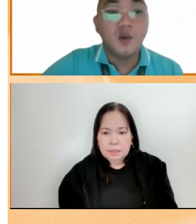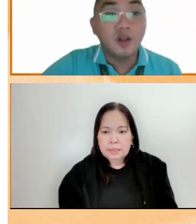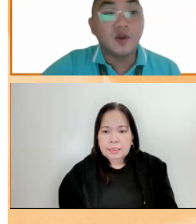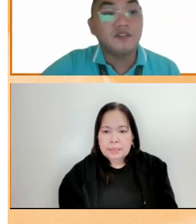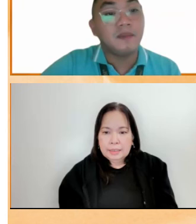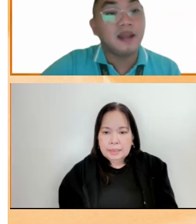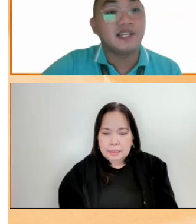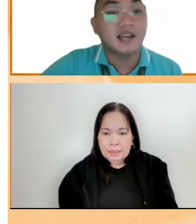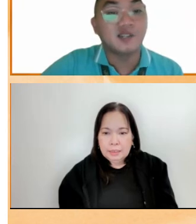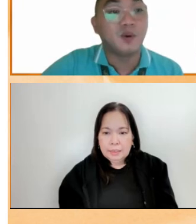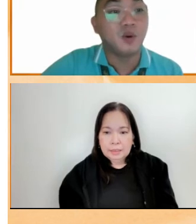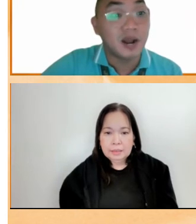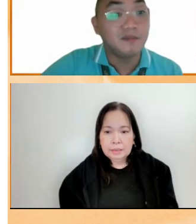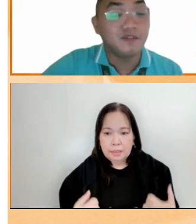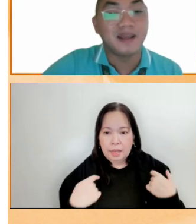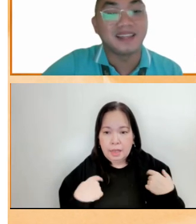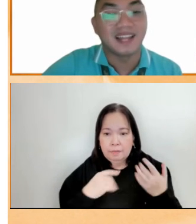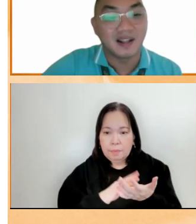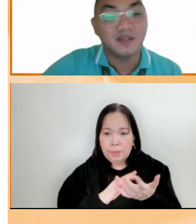Now, we also have the Medicine Access Program for mental health.